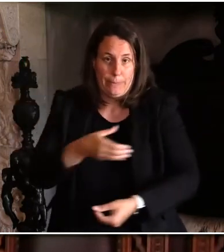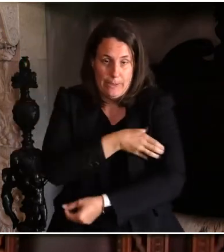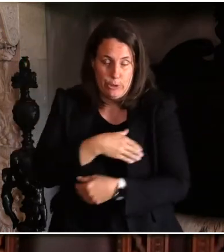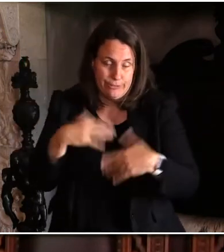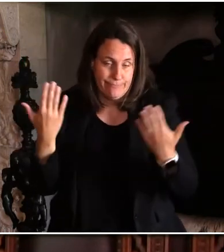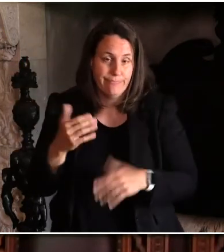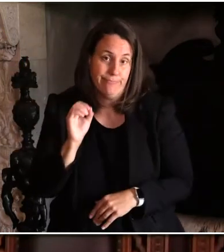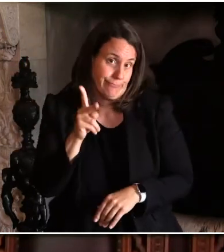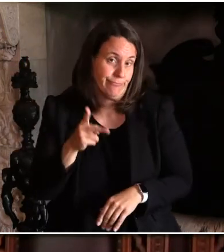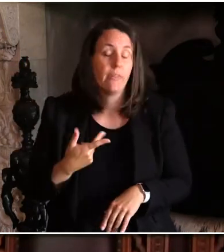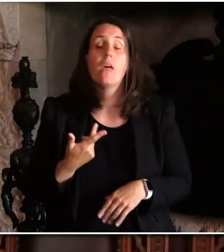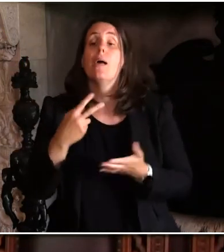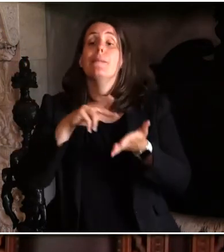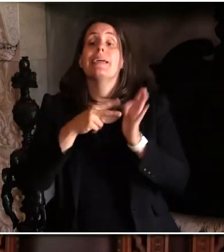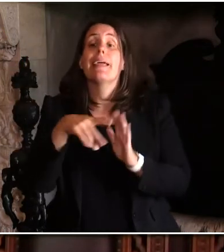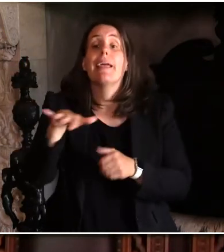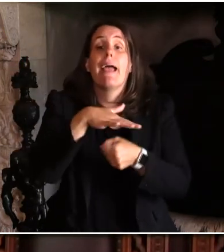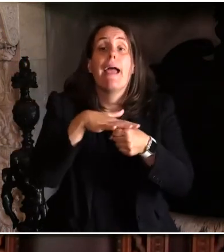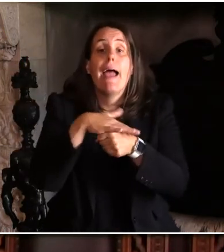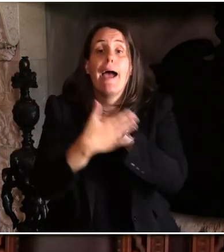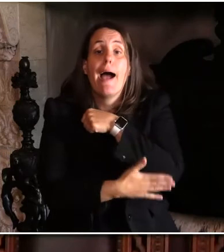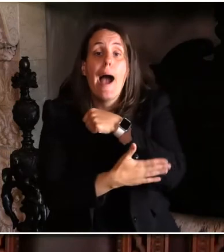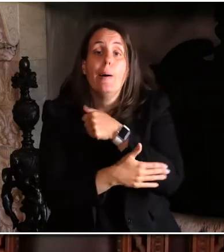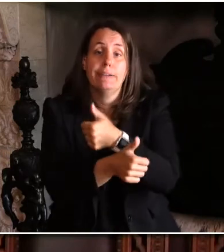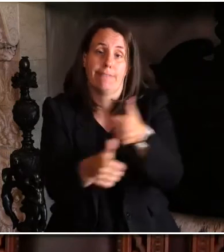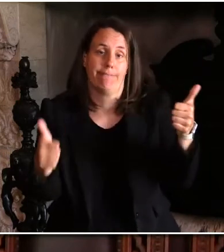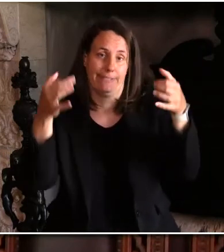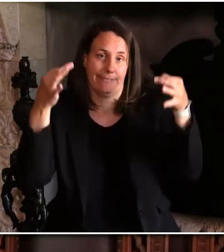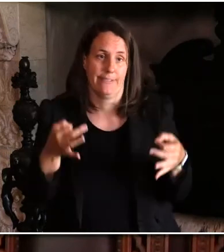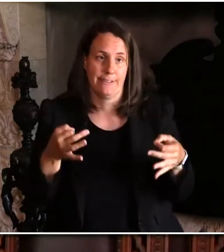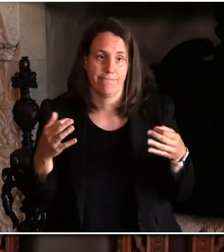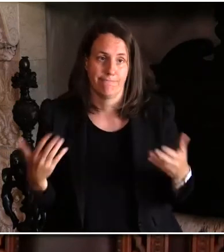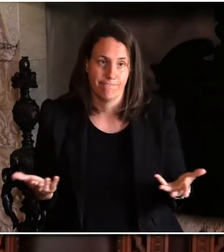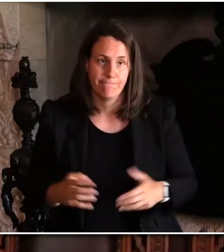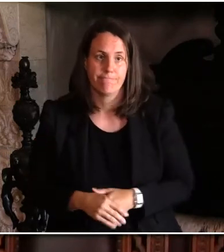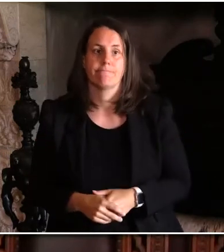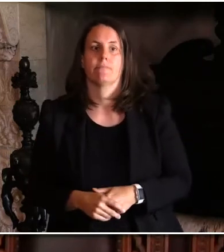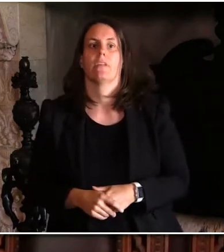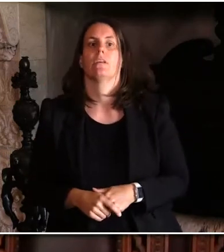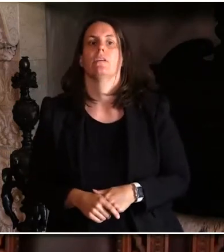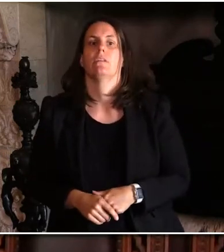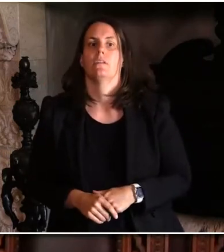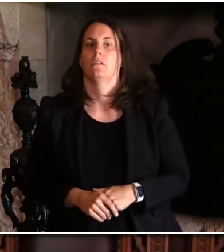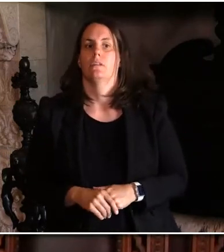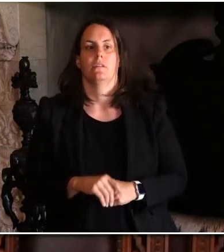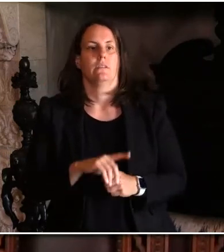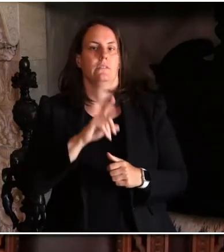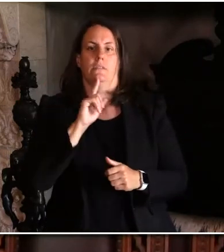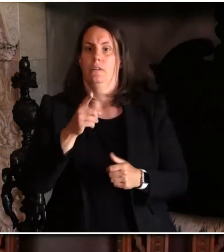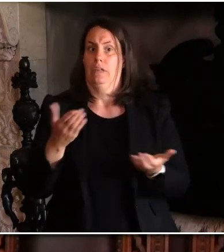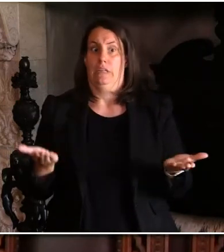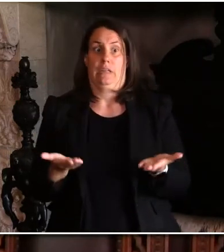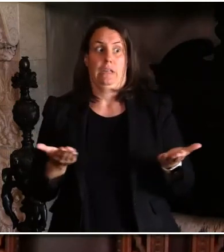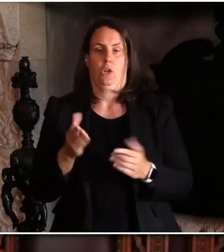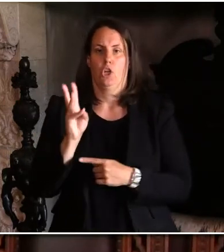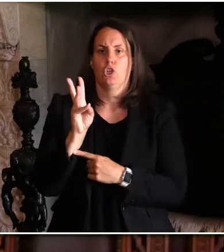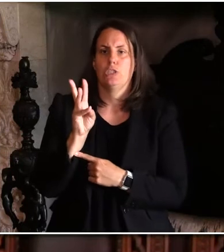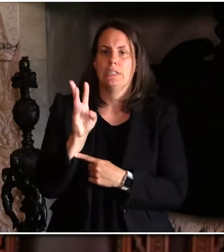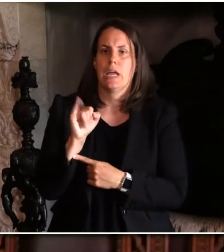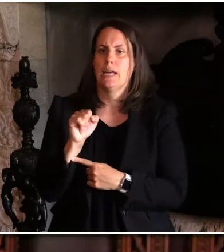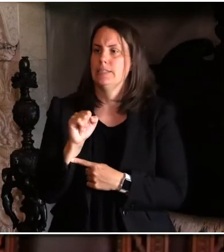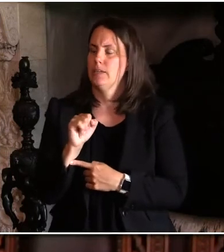Wisconsinites have really done a great job around the issue of keeping themselves safe. And so it's unlikely